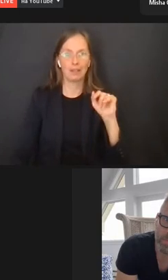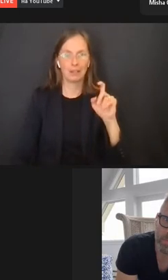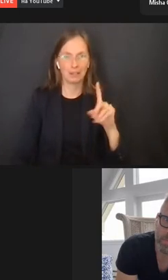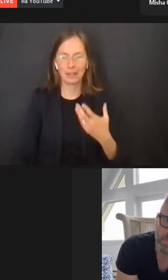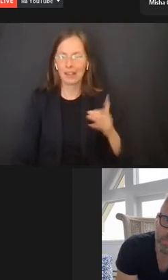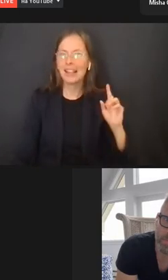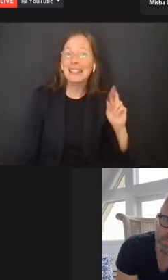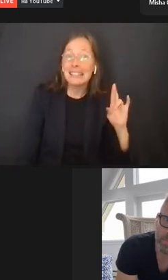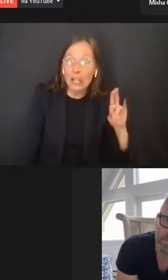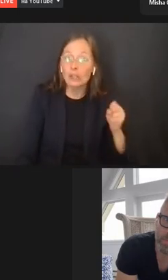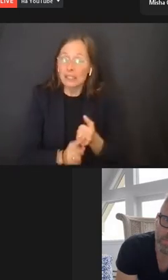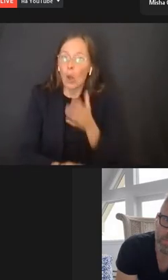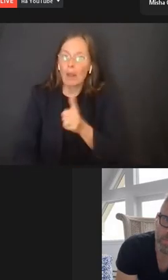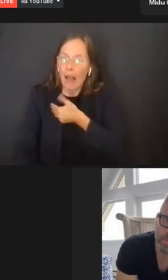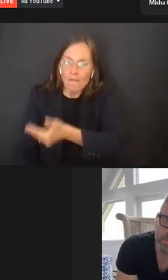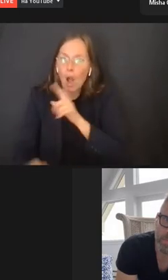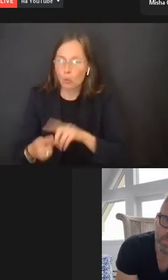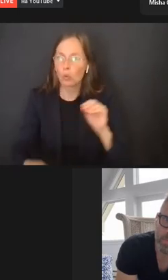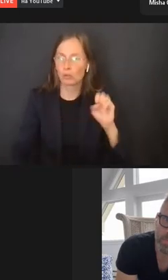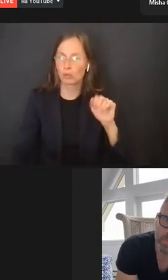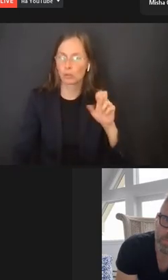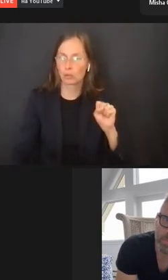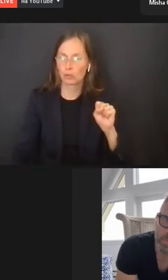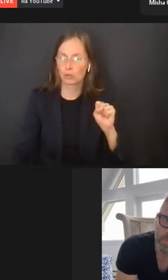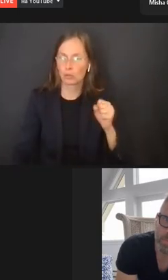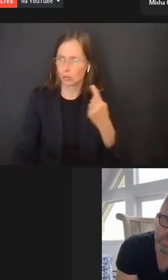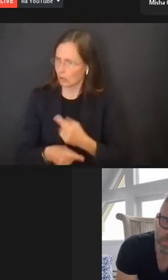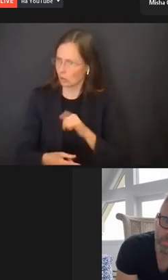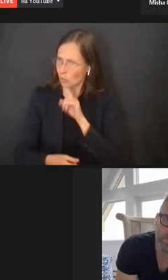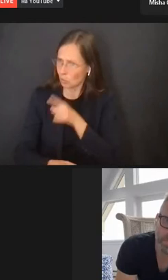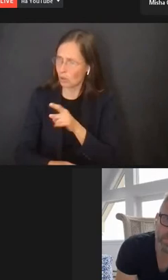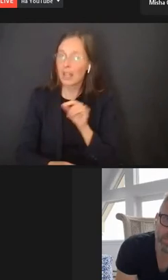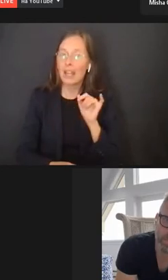have been invited to the Oscars if, right? Is this true?